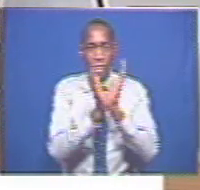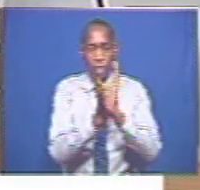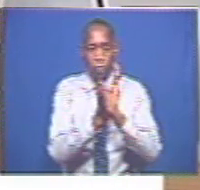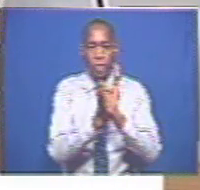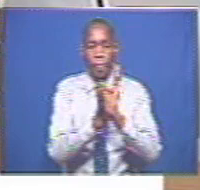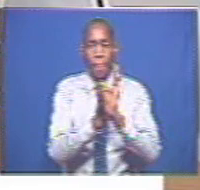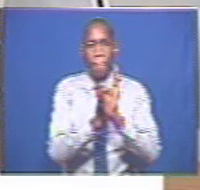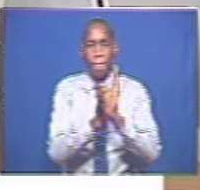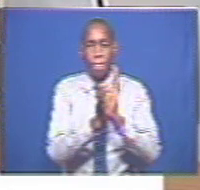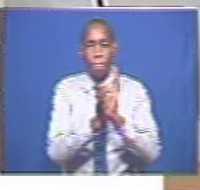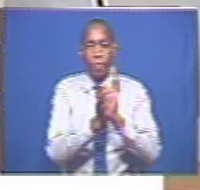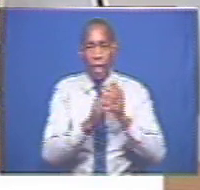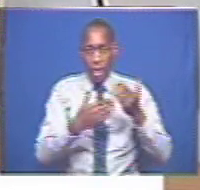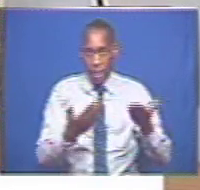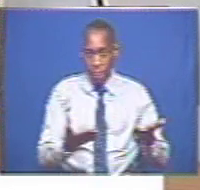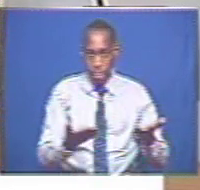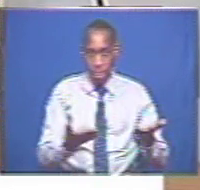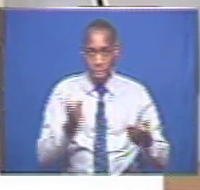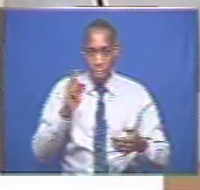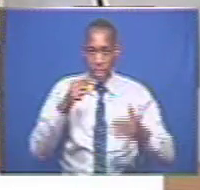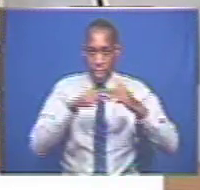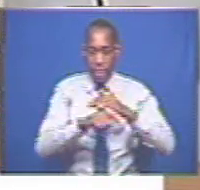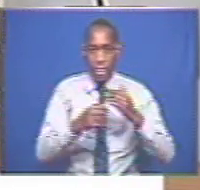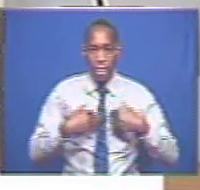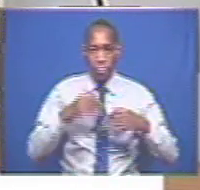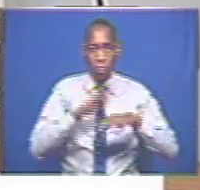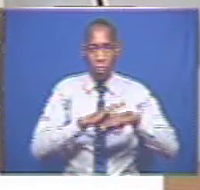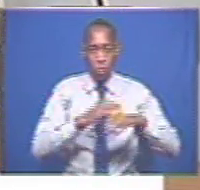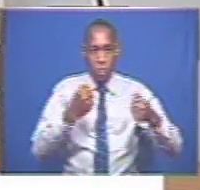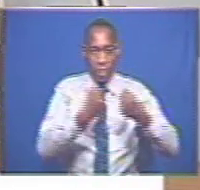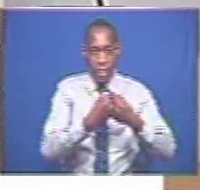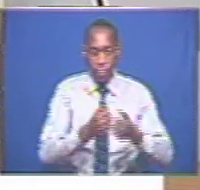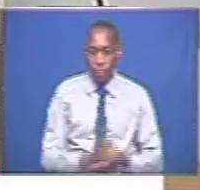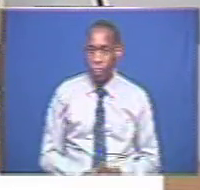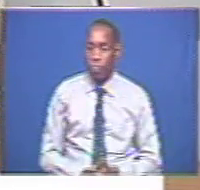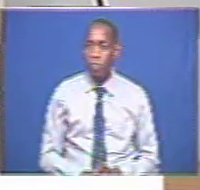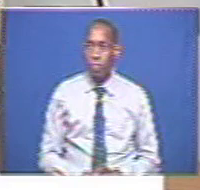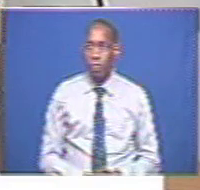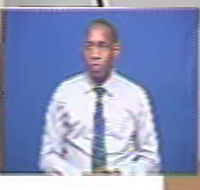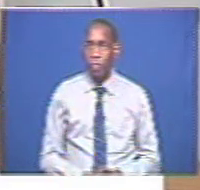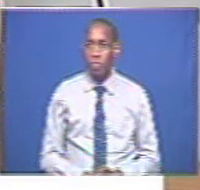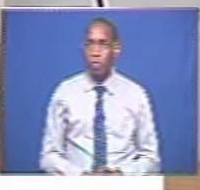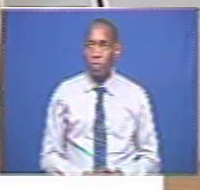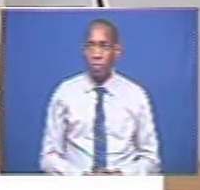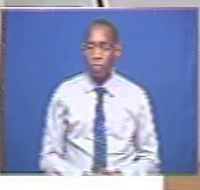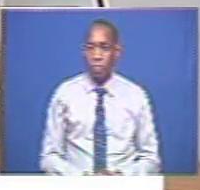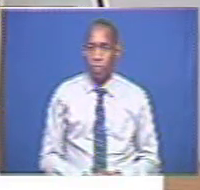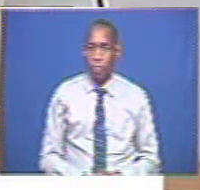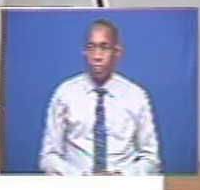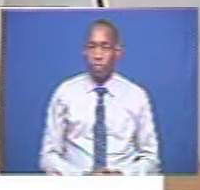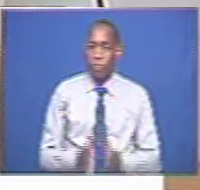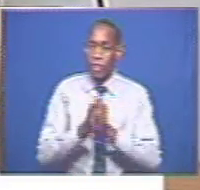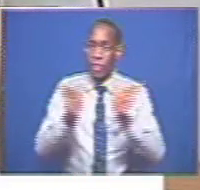have to be tomorrow so that we can have a great derby. That's your camera. Well, actually this? To the fans in